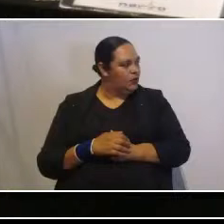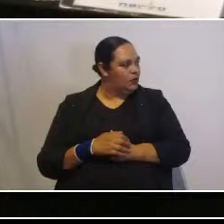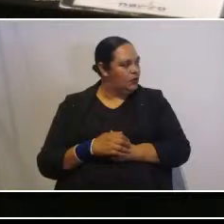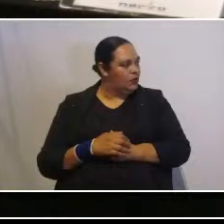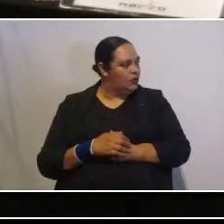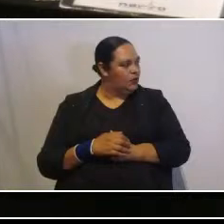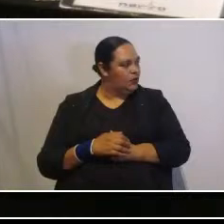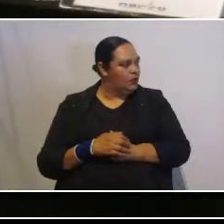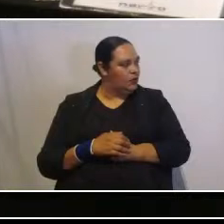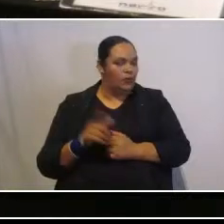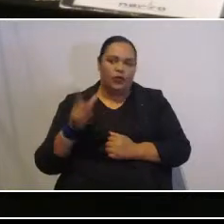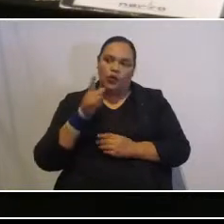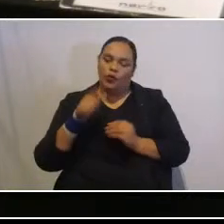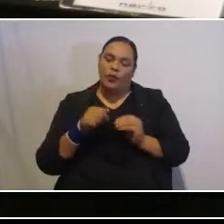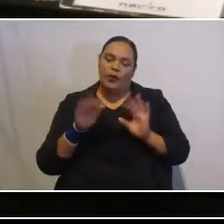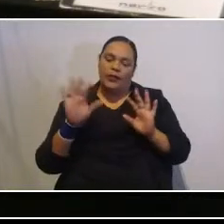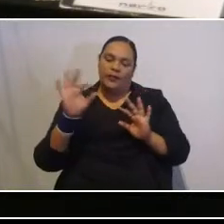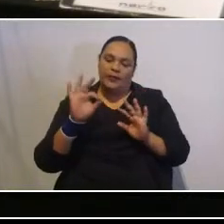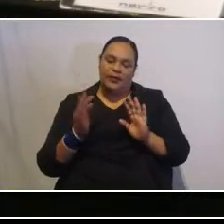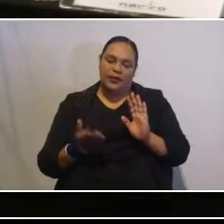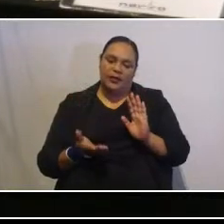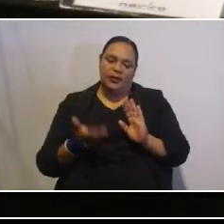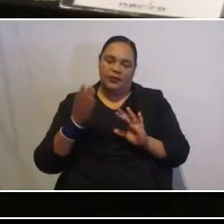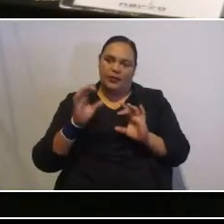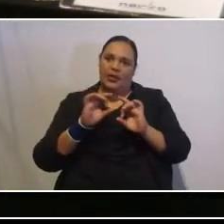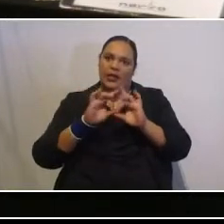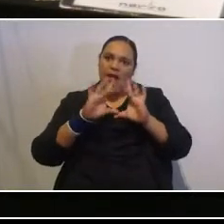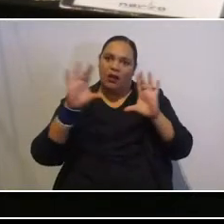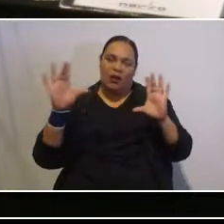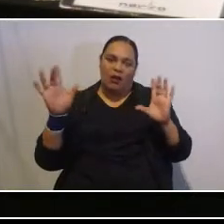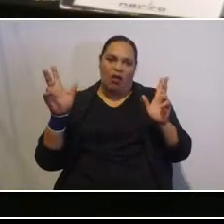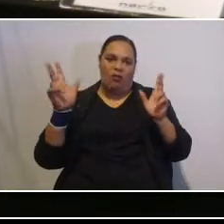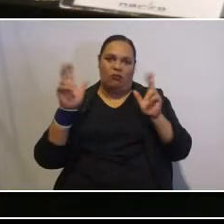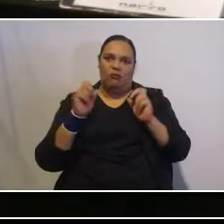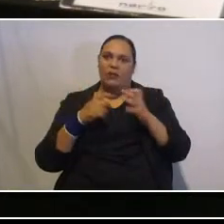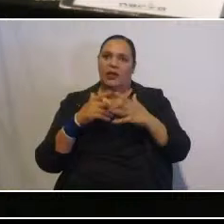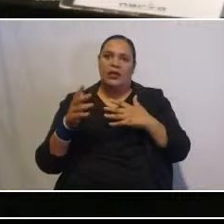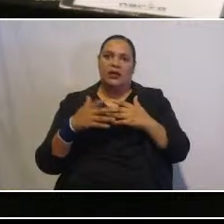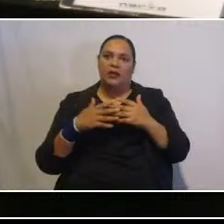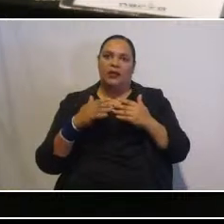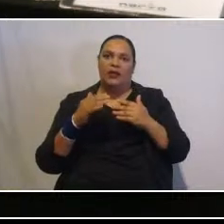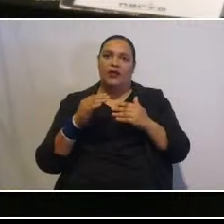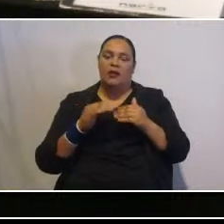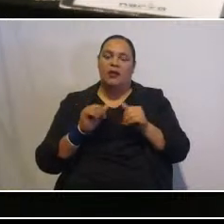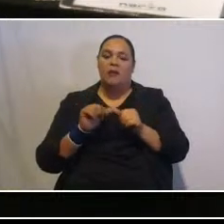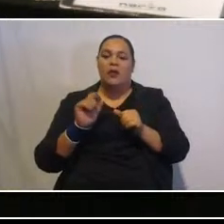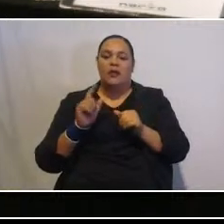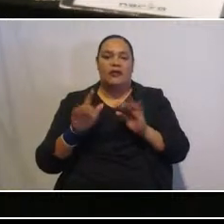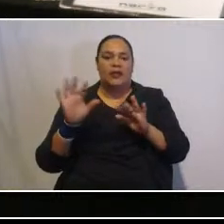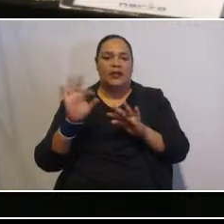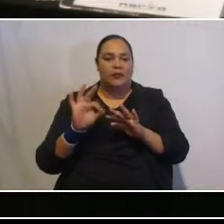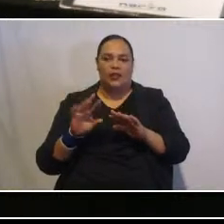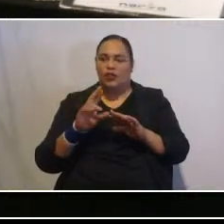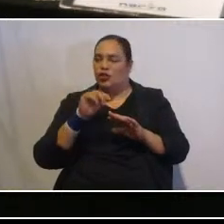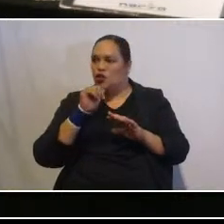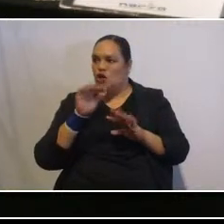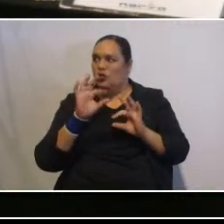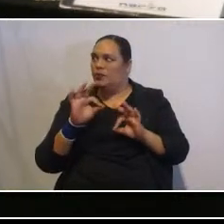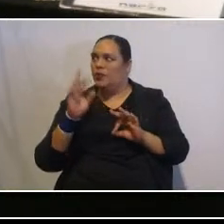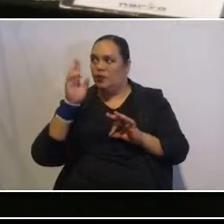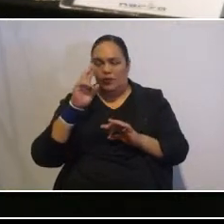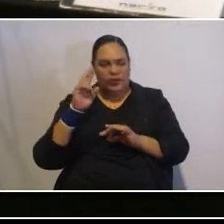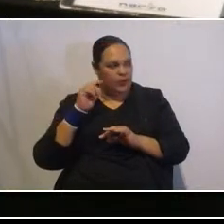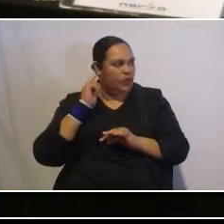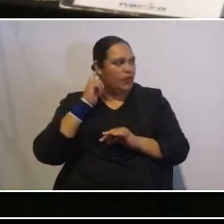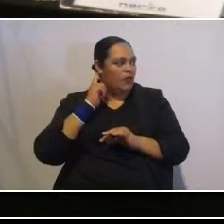You spoke of the 10% increase, which is loud and clear, saying that anything greater than 10% is unreasonable.